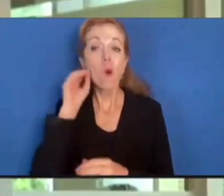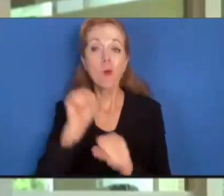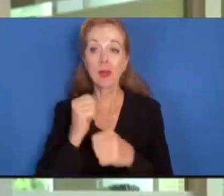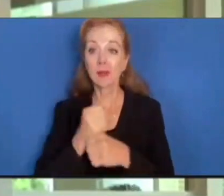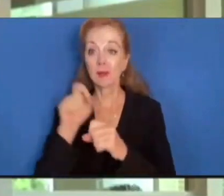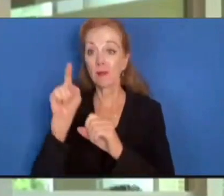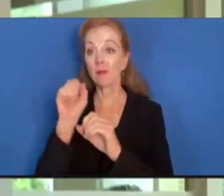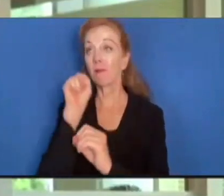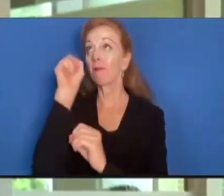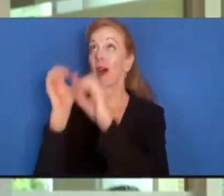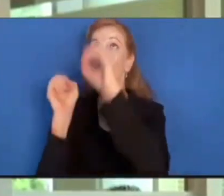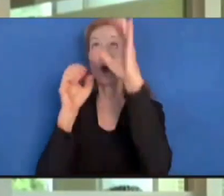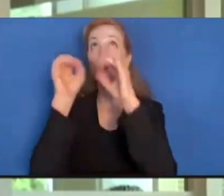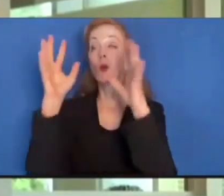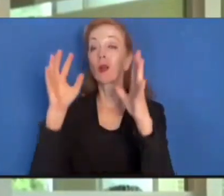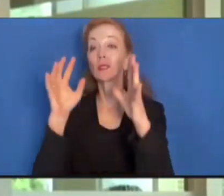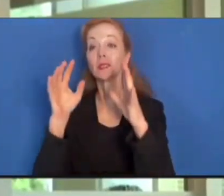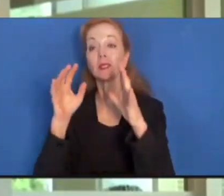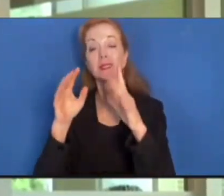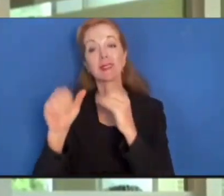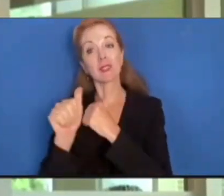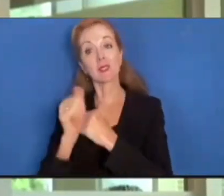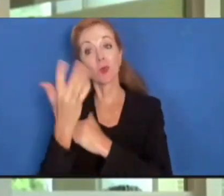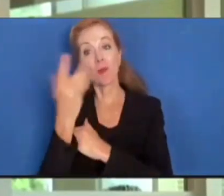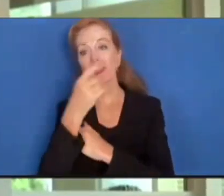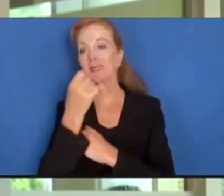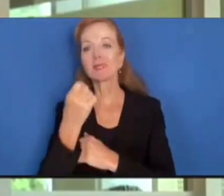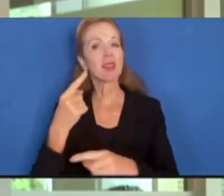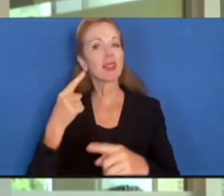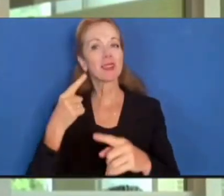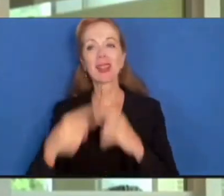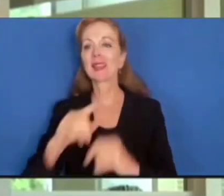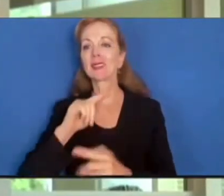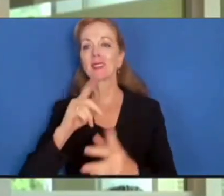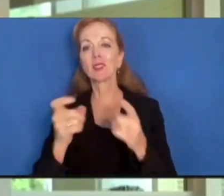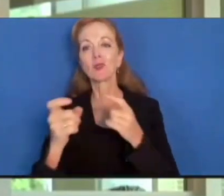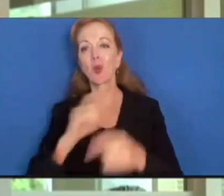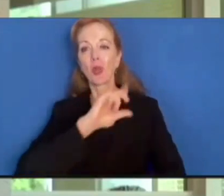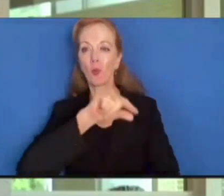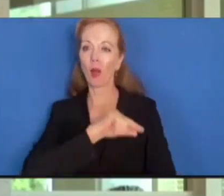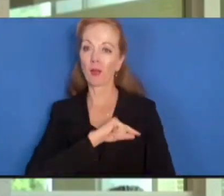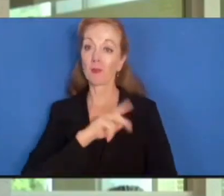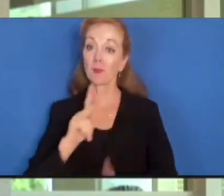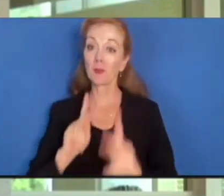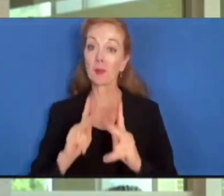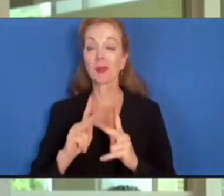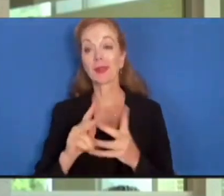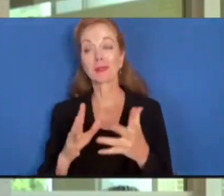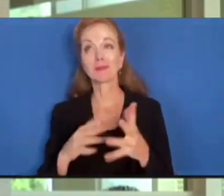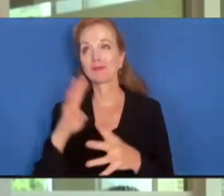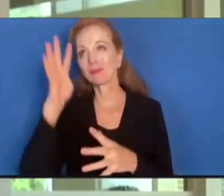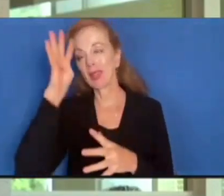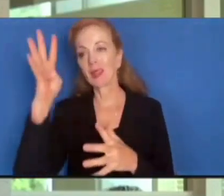no quality control in their manufacturing process. Generally, folks are coming up with these based off recipes they